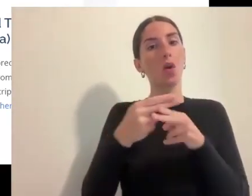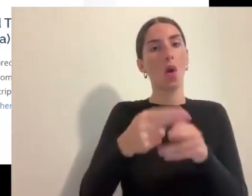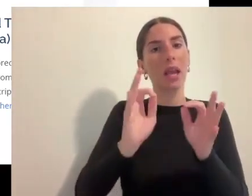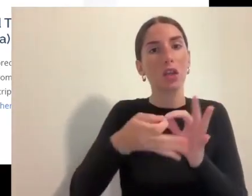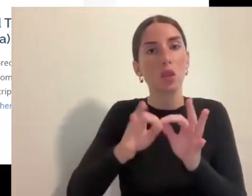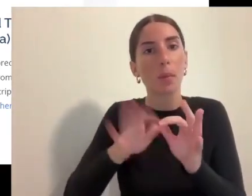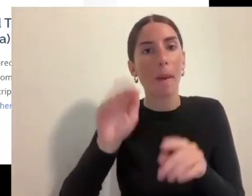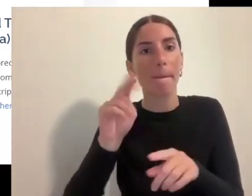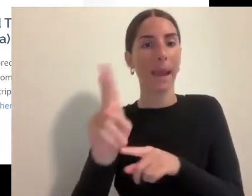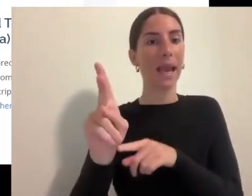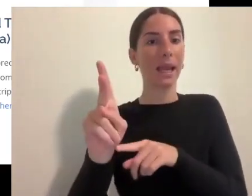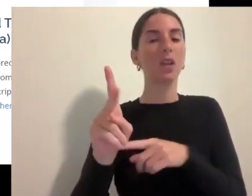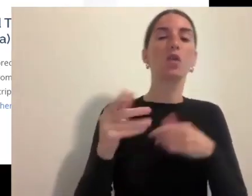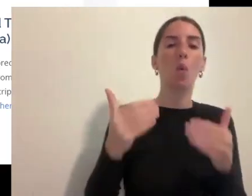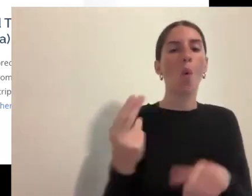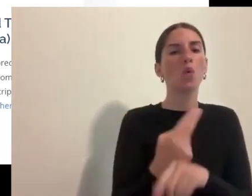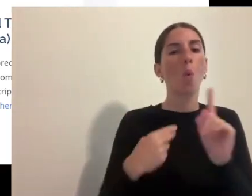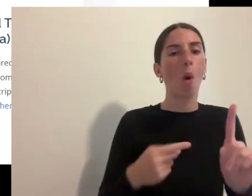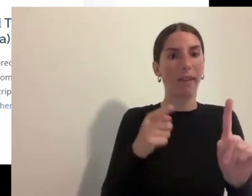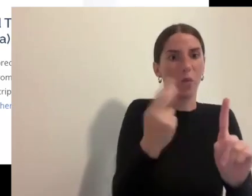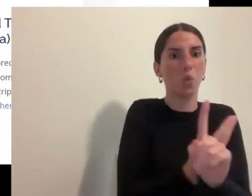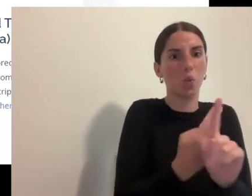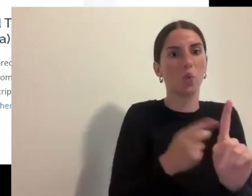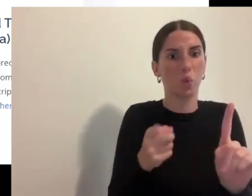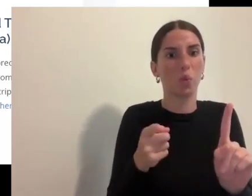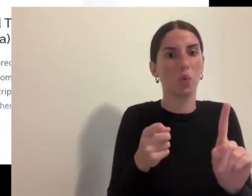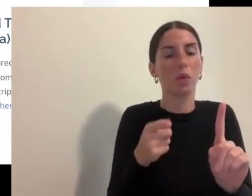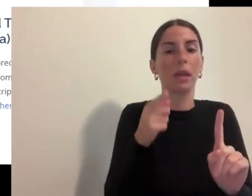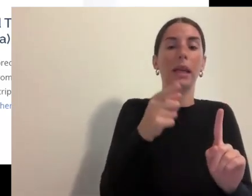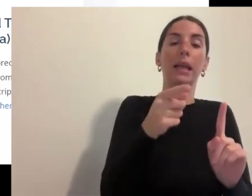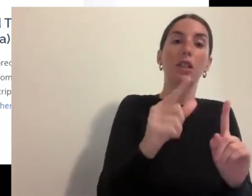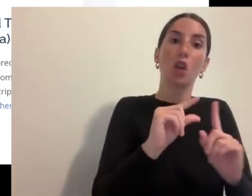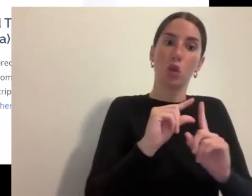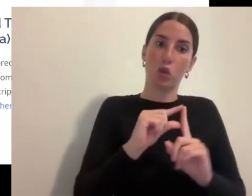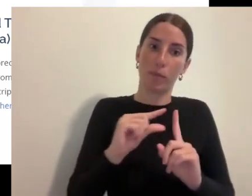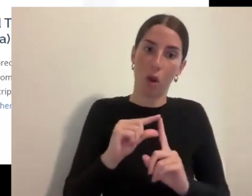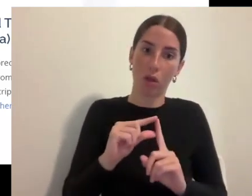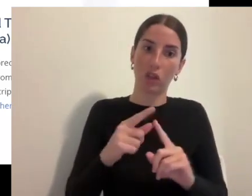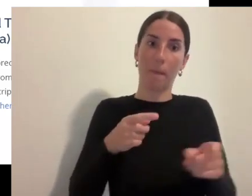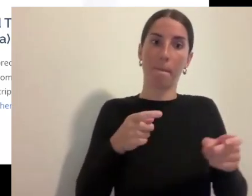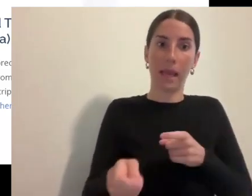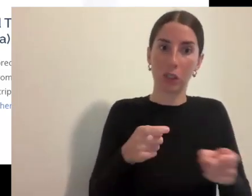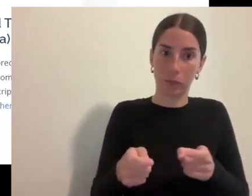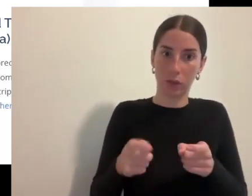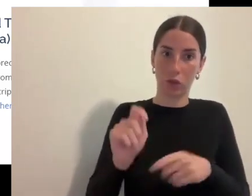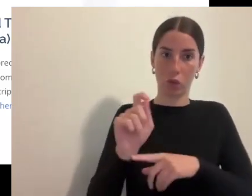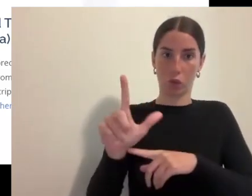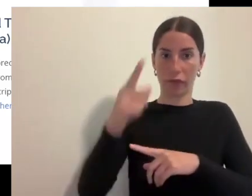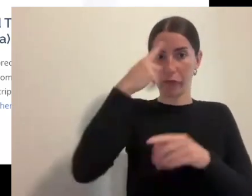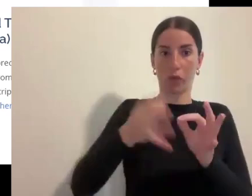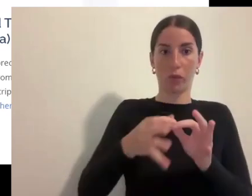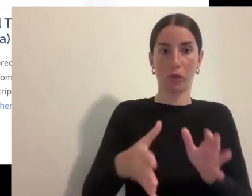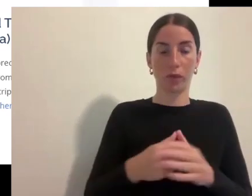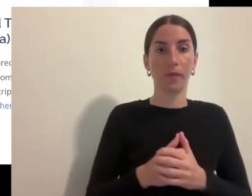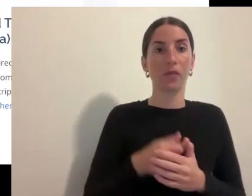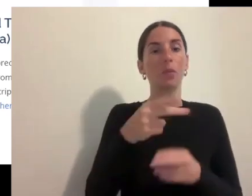there in the chat if you use Interpret Bank. Of course, this is a terminology management tool for interpreters. So it's